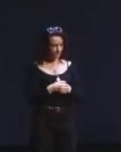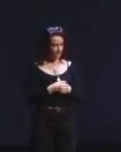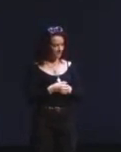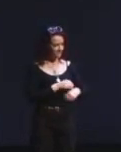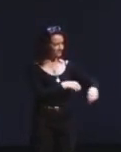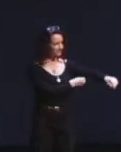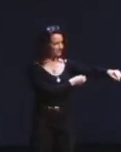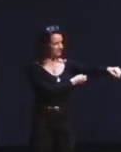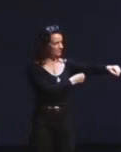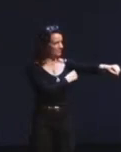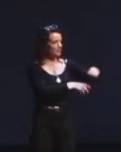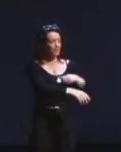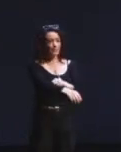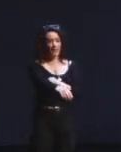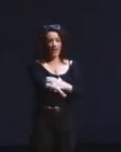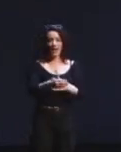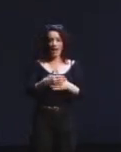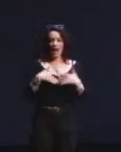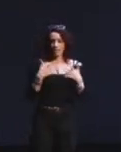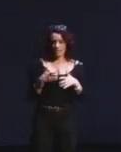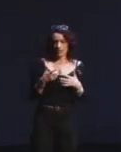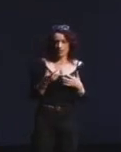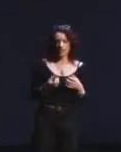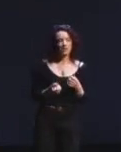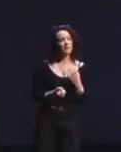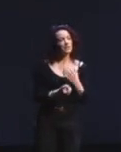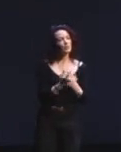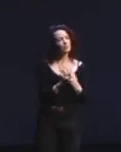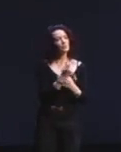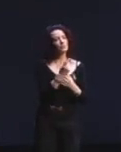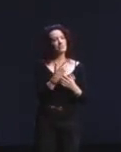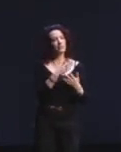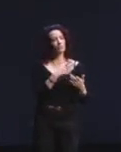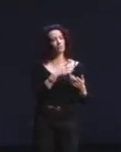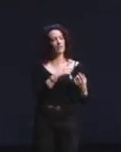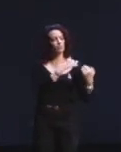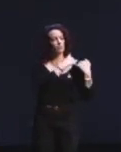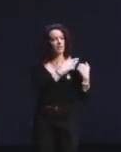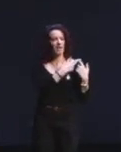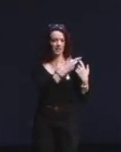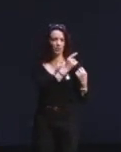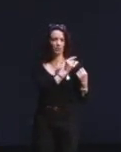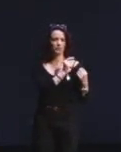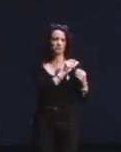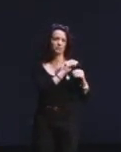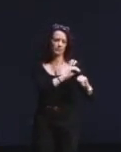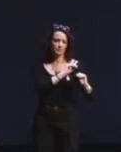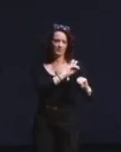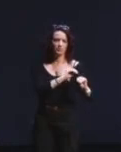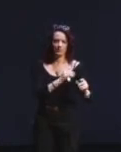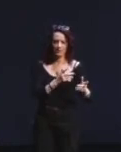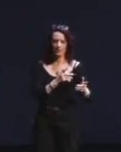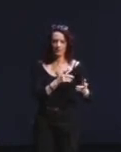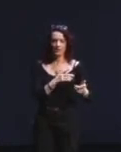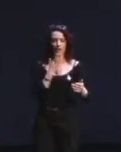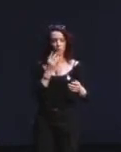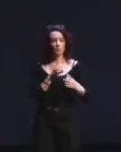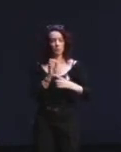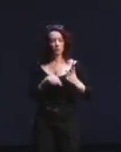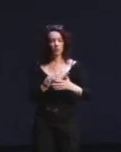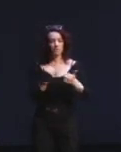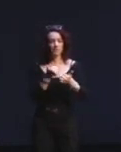feel, those opportunities rely on a facilitator to help you get there. And perhaps once that project has ended, may not